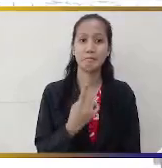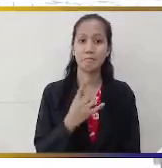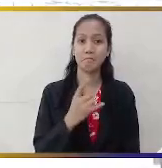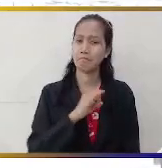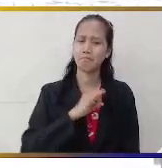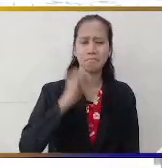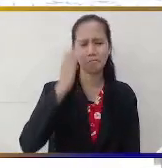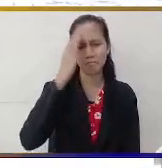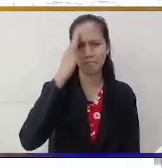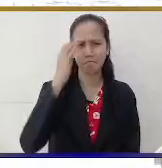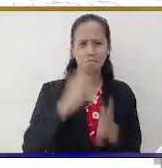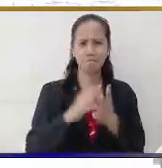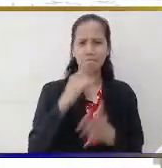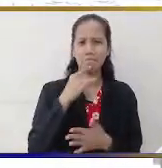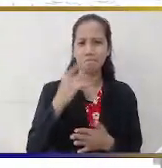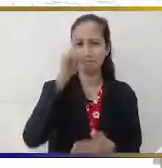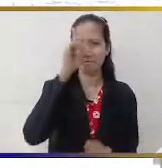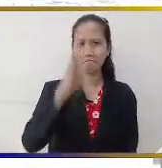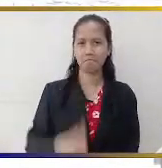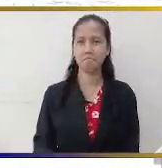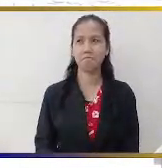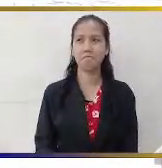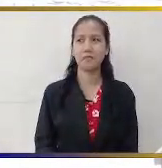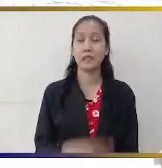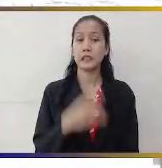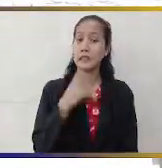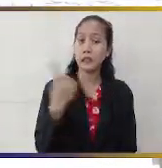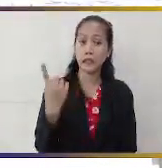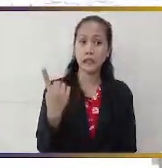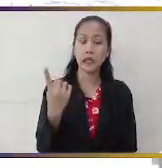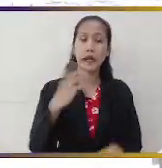I know that scripturally. I know that